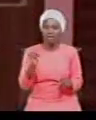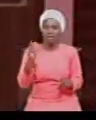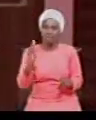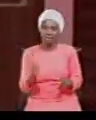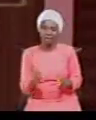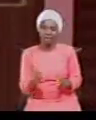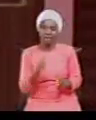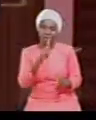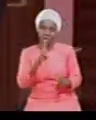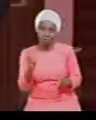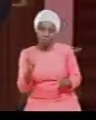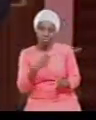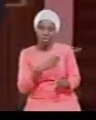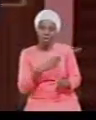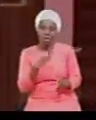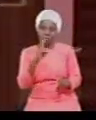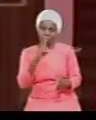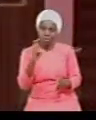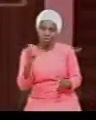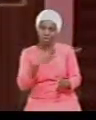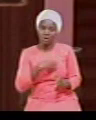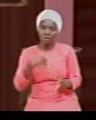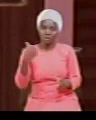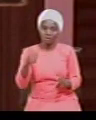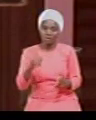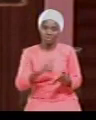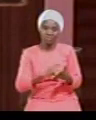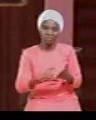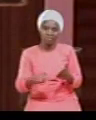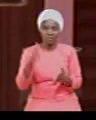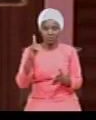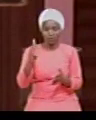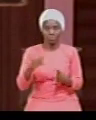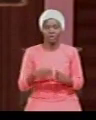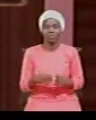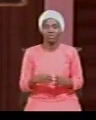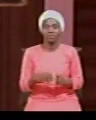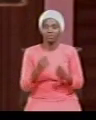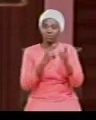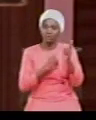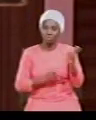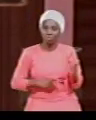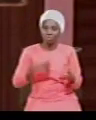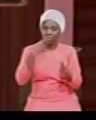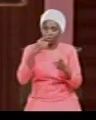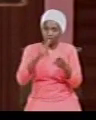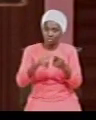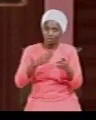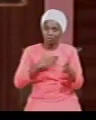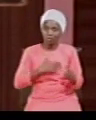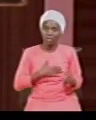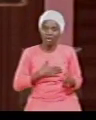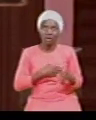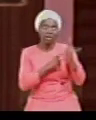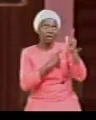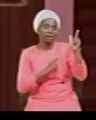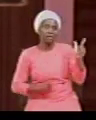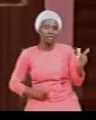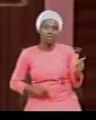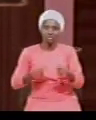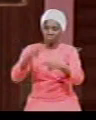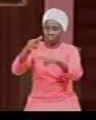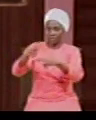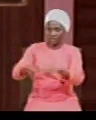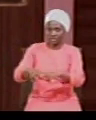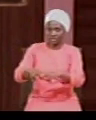Psalm 110, I'm reading from verse 1. The Lord said unto my Lord, sit